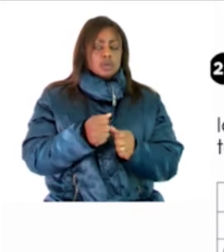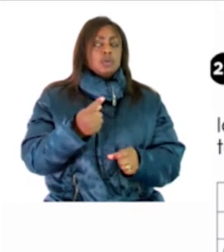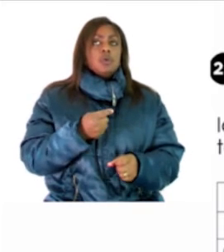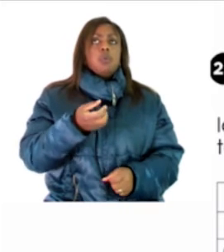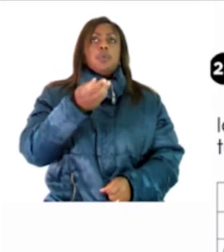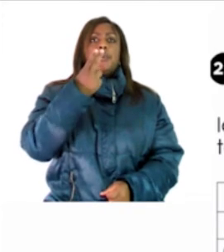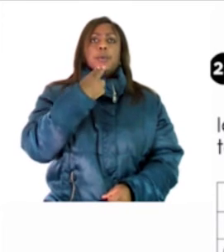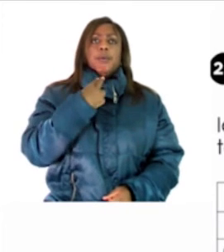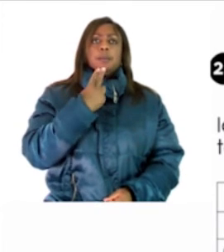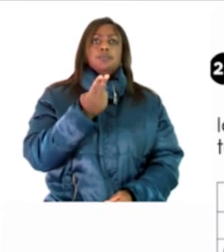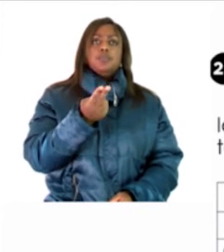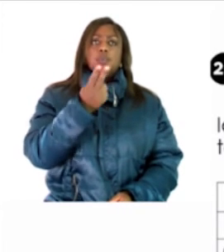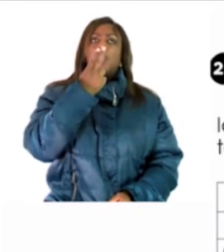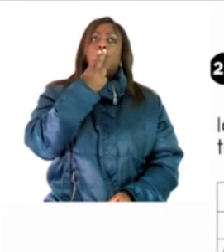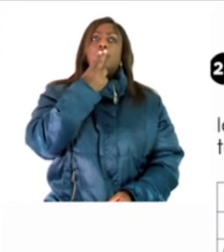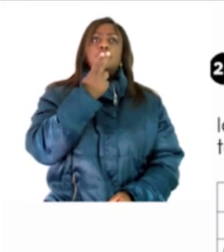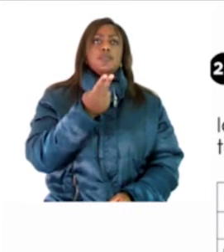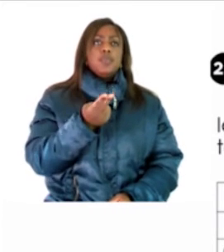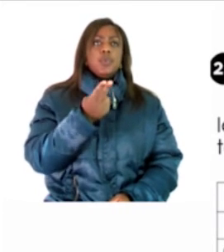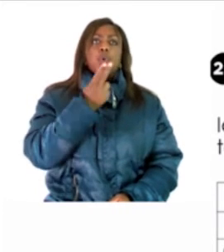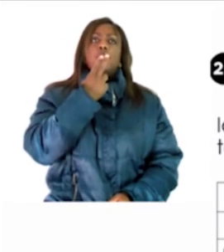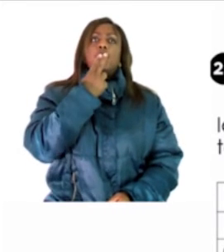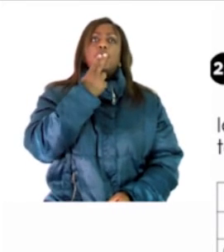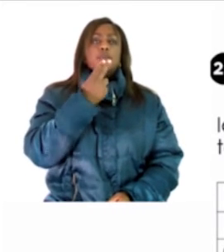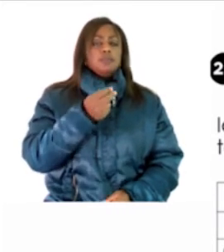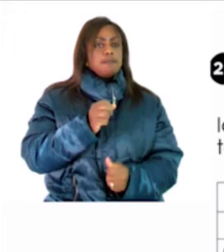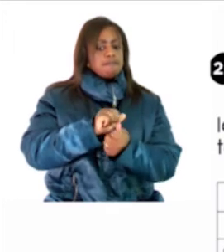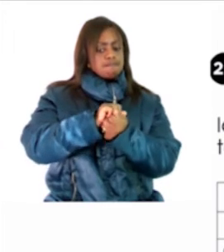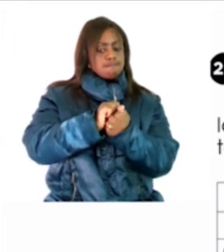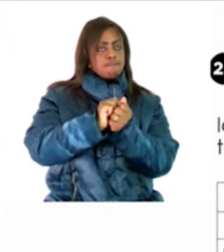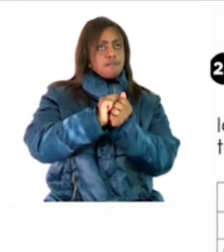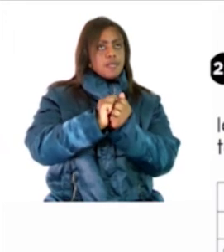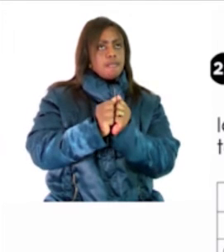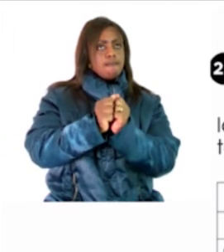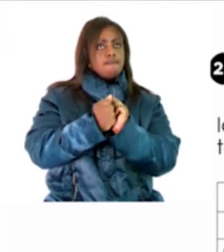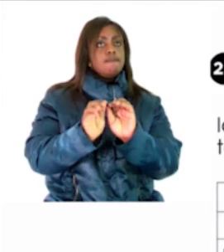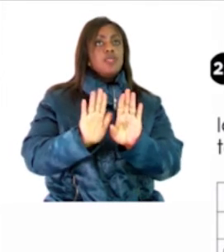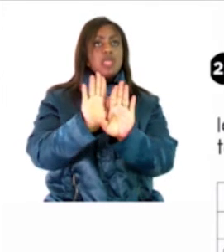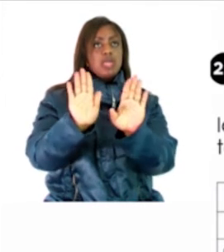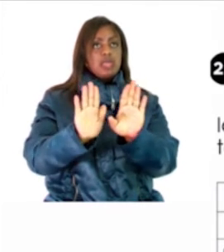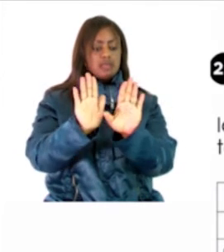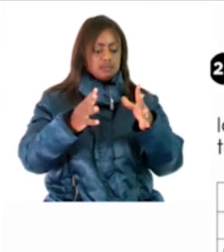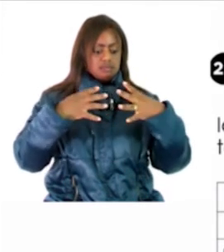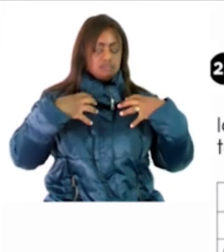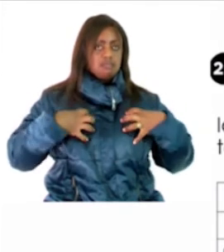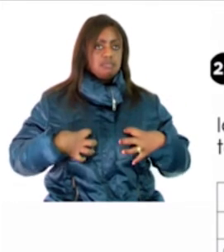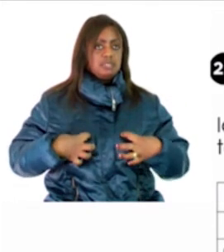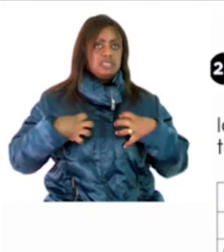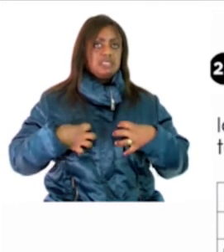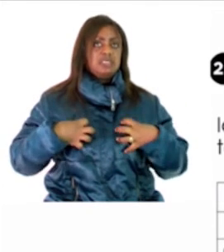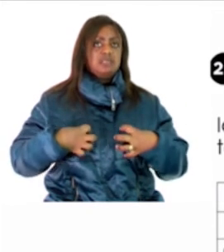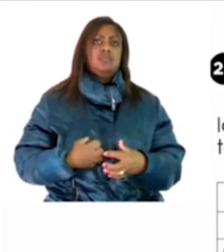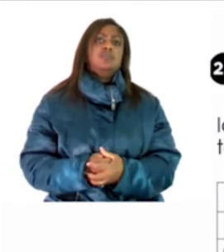there's tobacco, it means there's any smoke that is going into your body, and it goes straight to your lungs, and they start burning